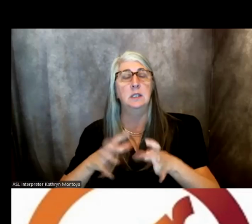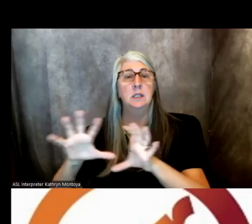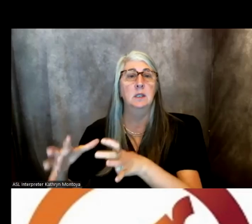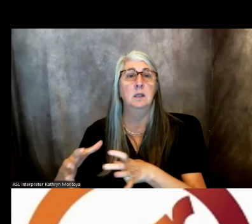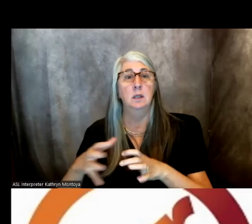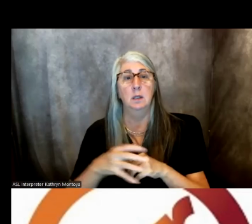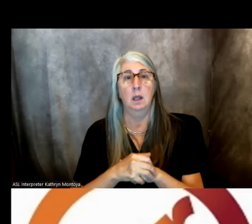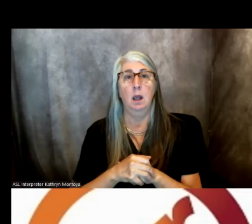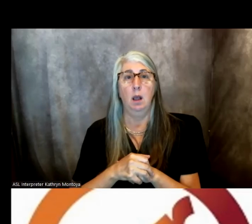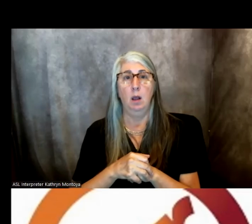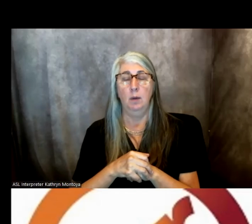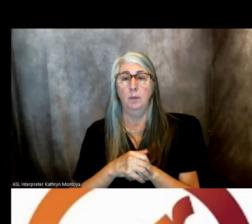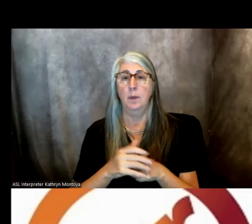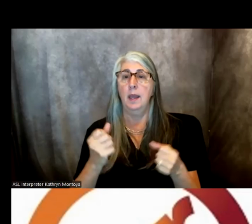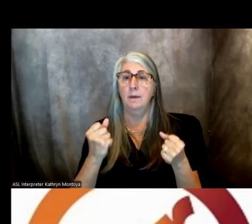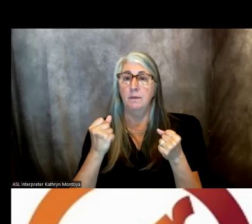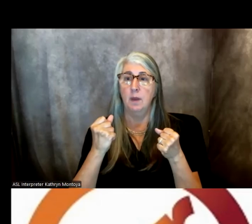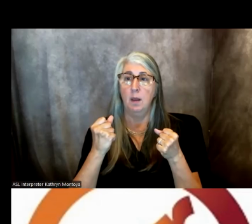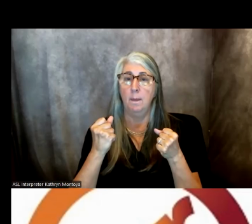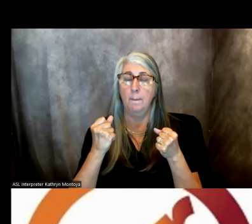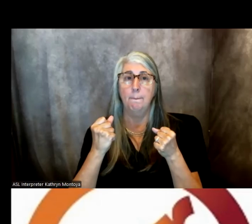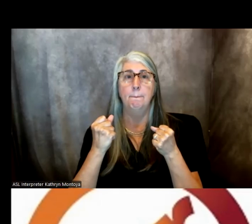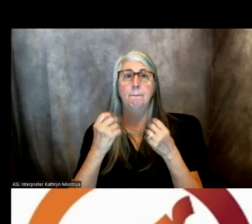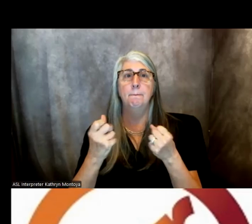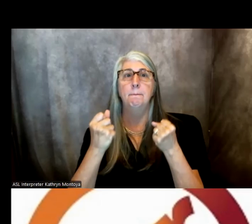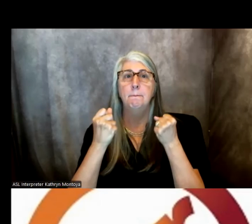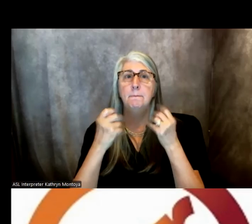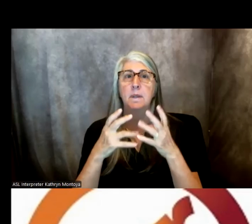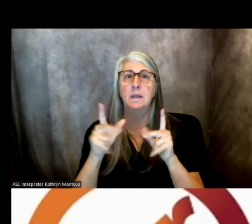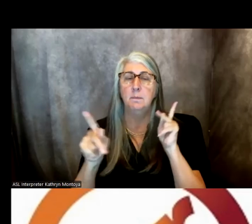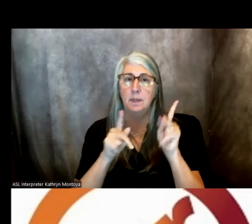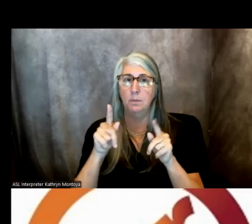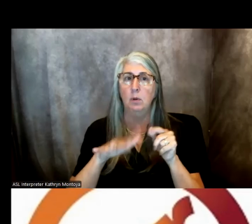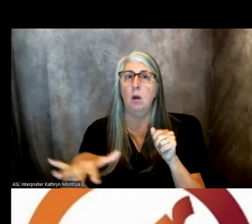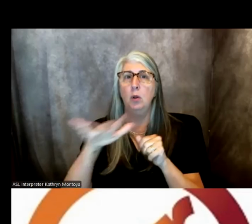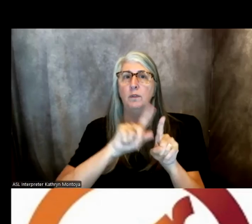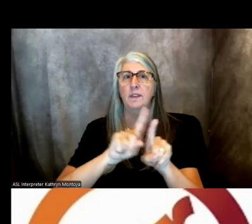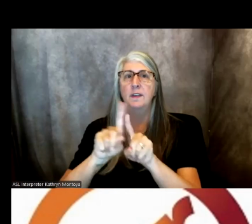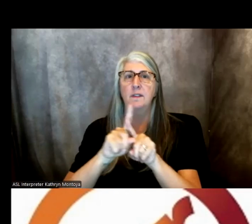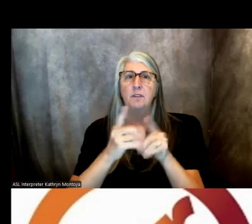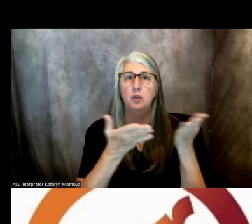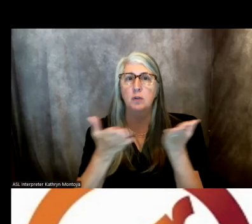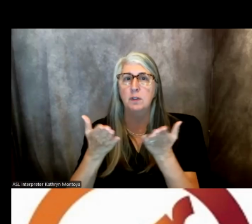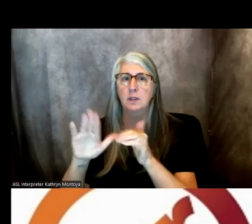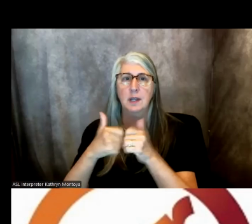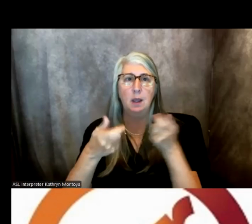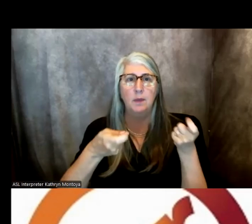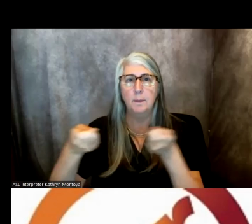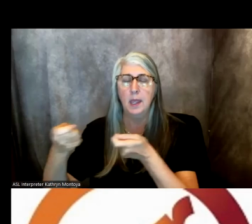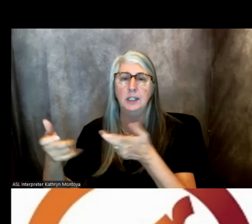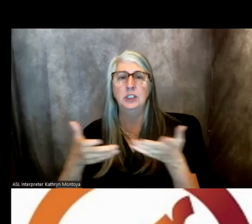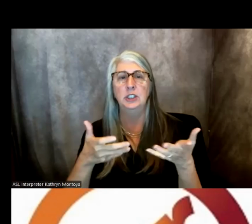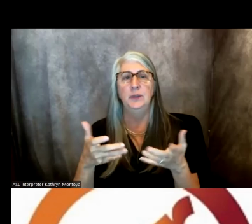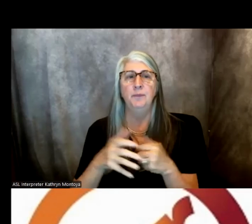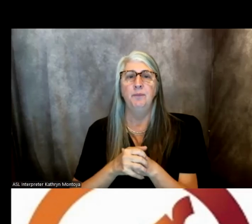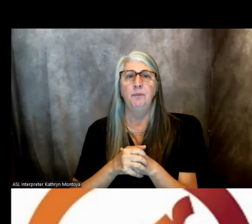manage in terms of crisis services. And I think across those three countries, there was sort of the landscape for